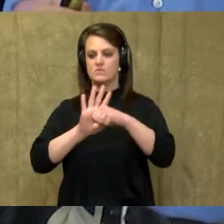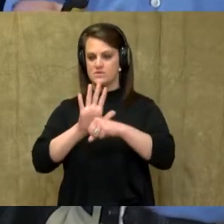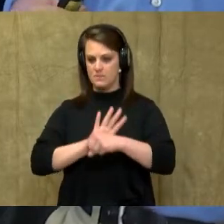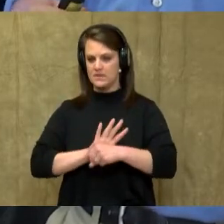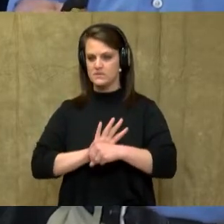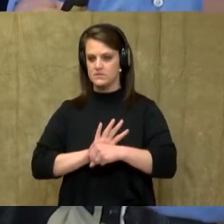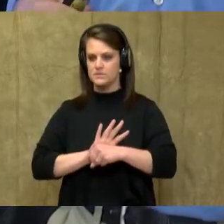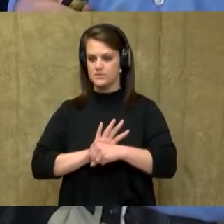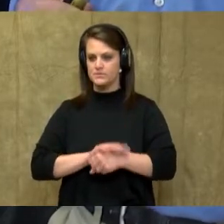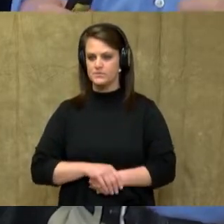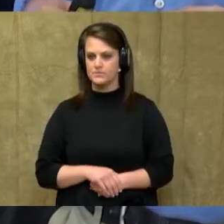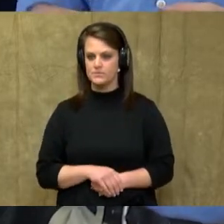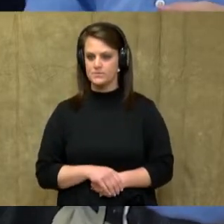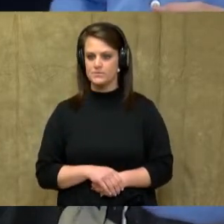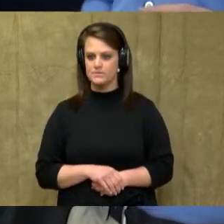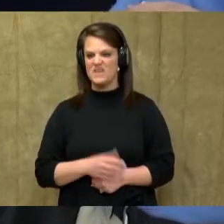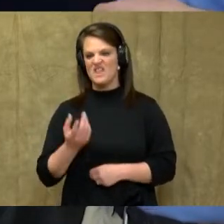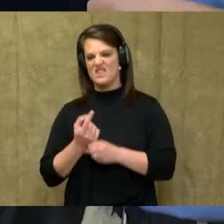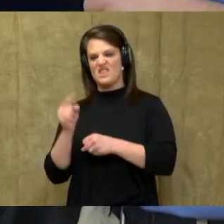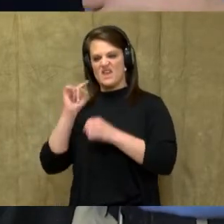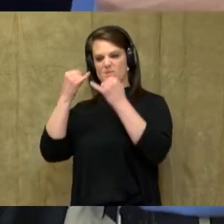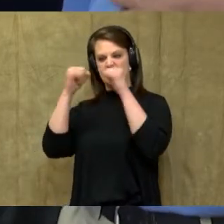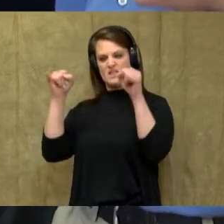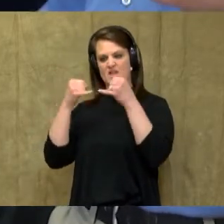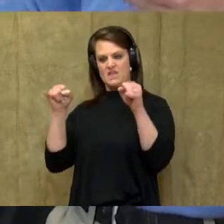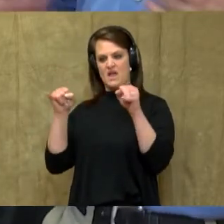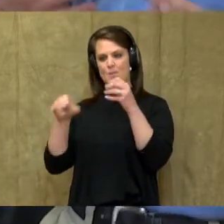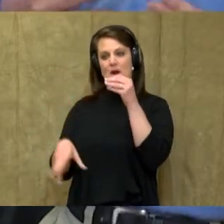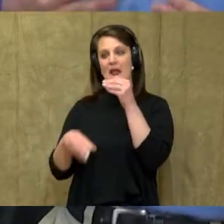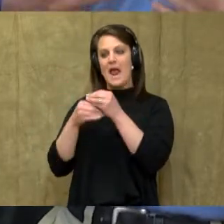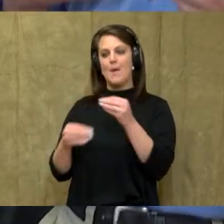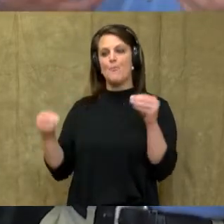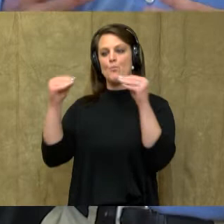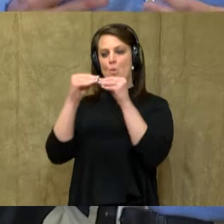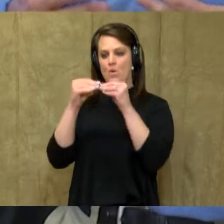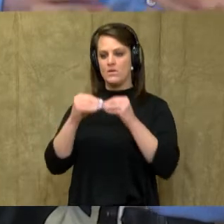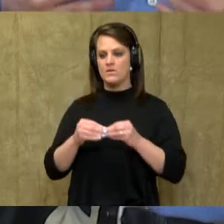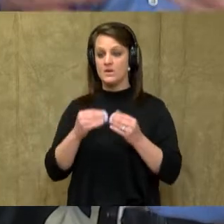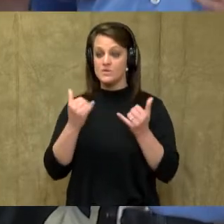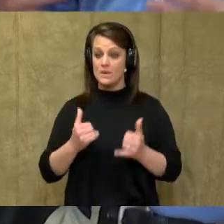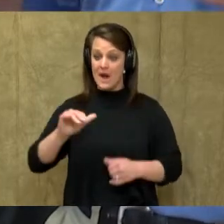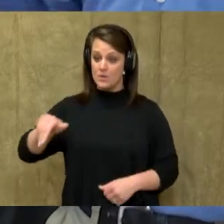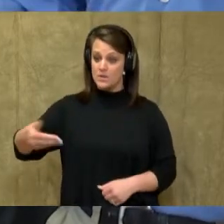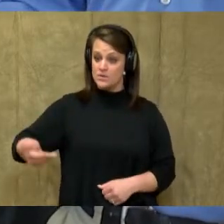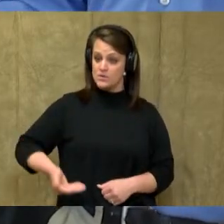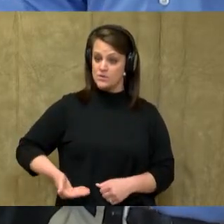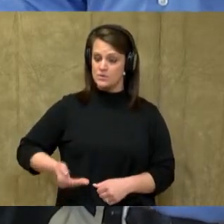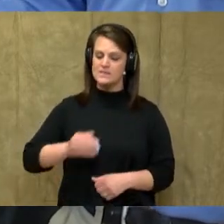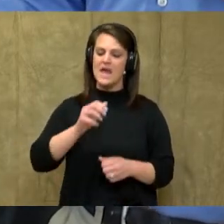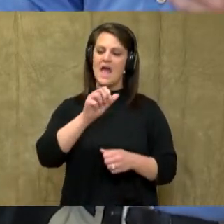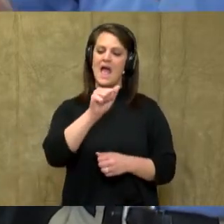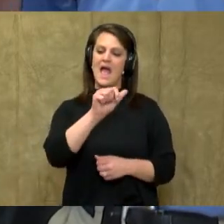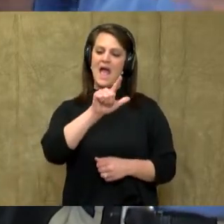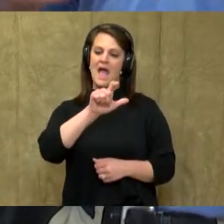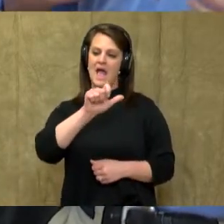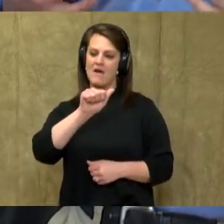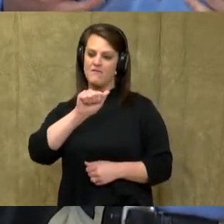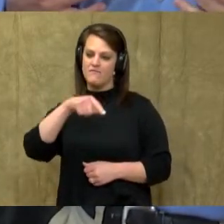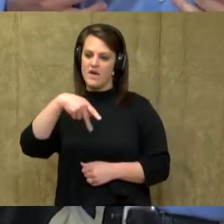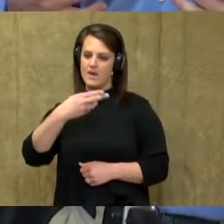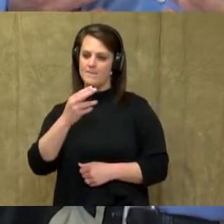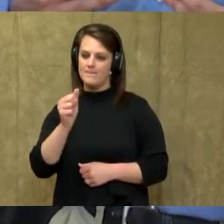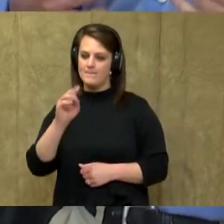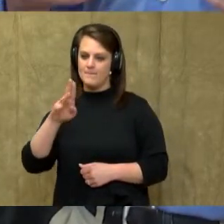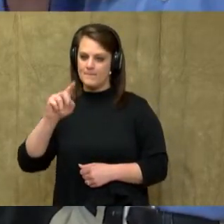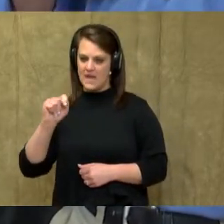last week with our simple 2-line staff. And now I need to introduce you to the idea of the musical alphabet. Well, just like